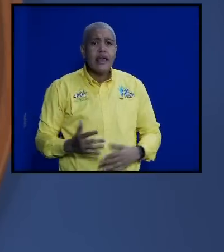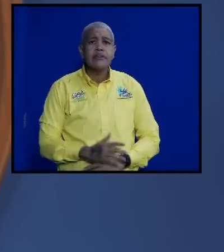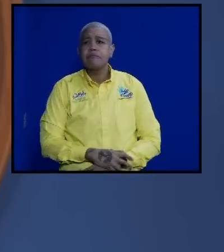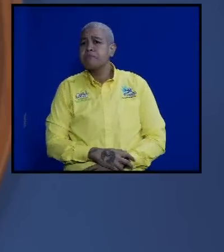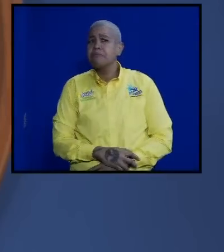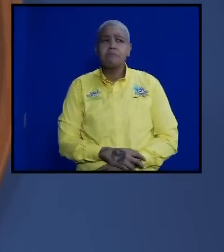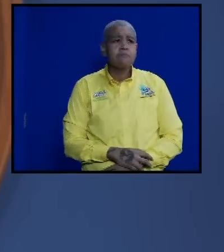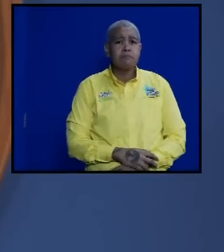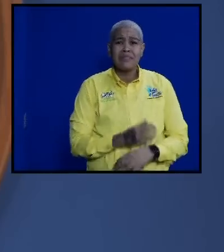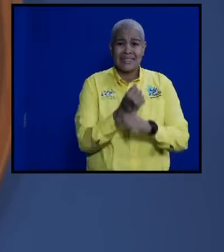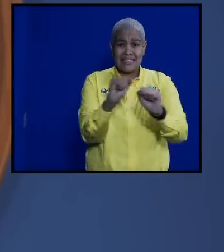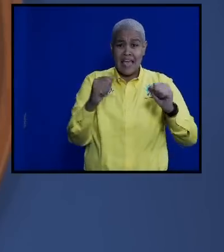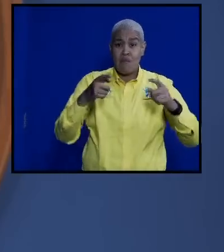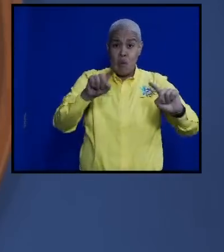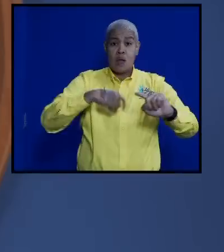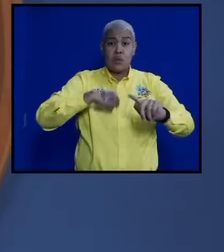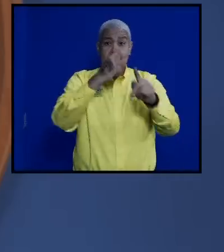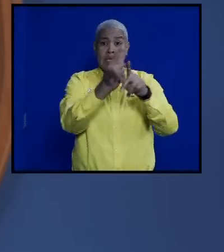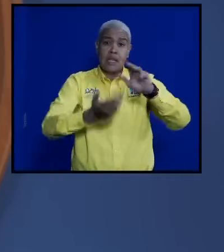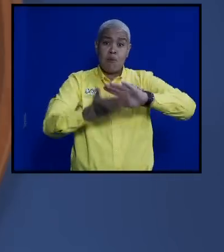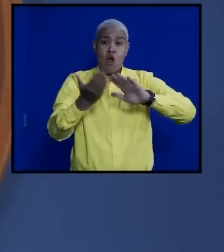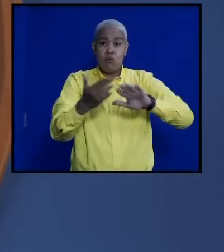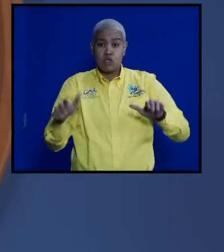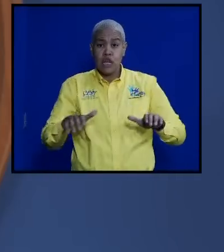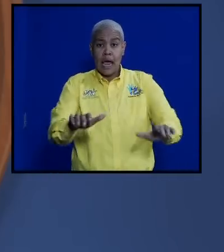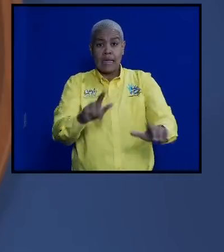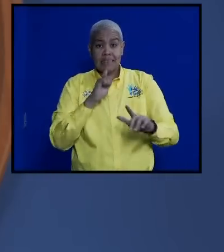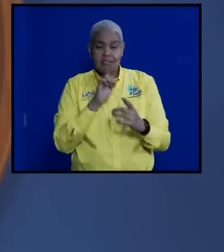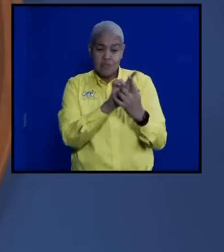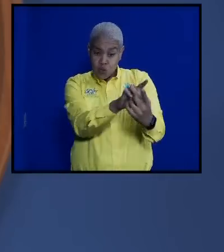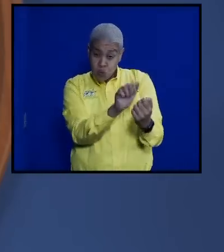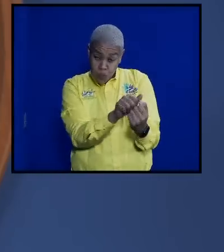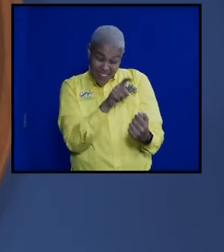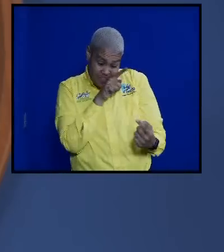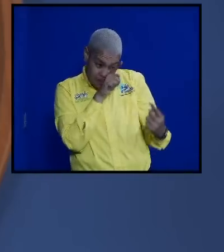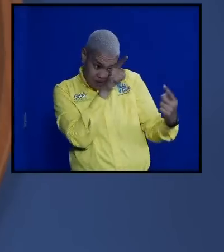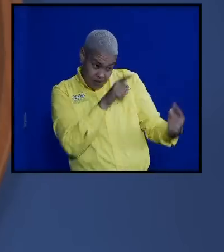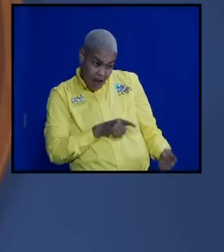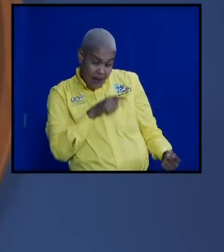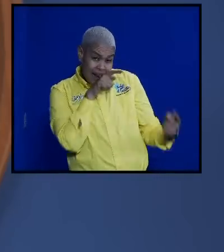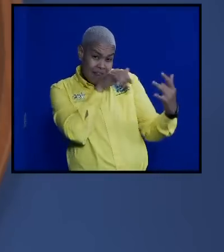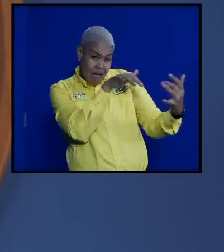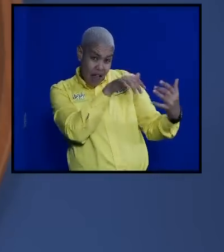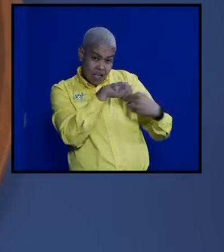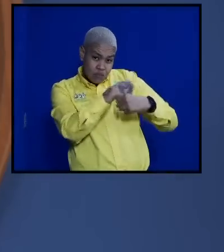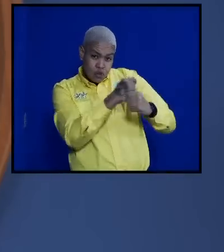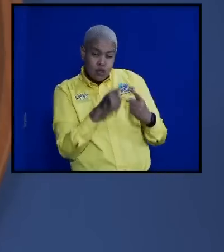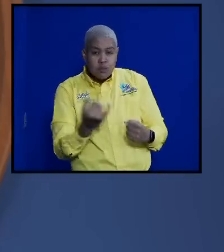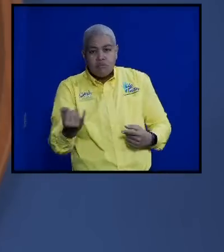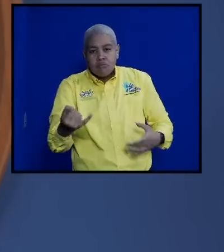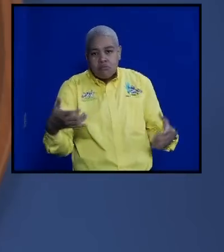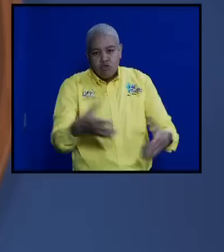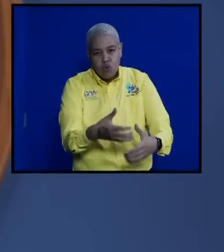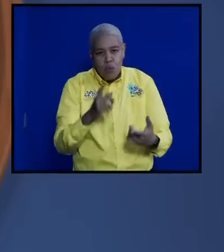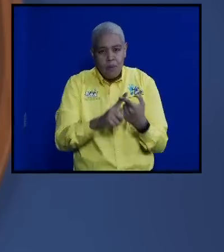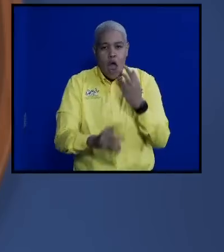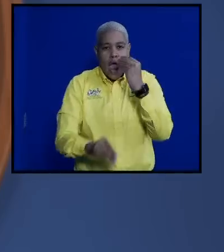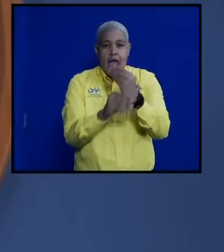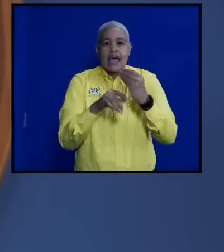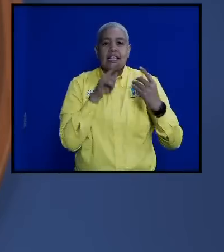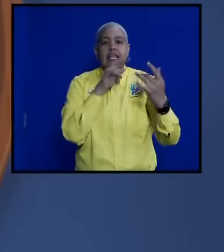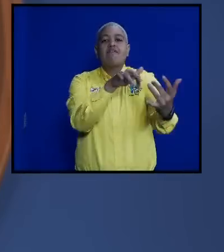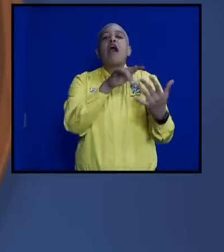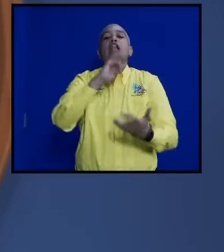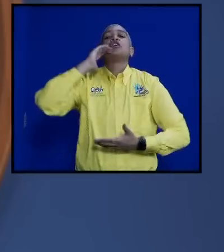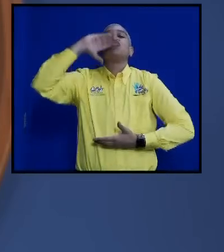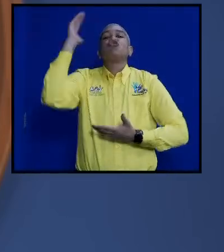maintain the operational activities associated with targeting of violence producers and criminal gangs, as well as violence